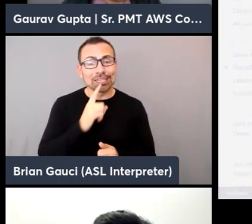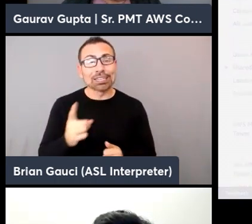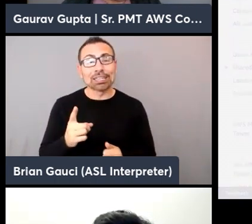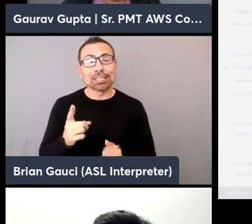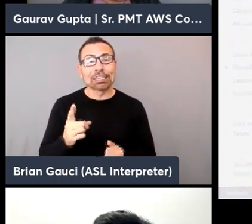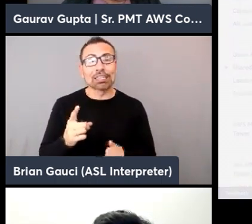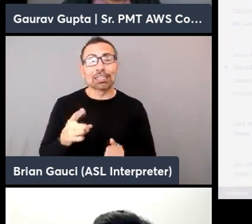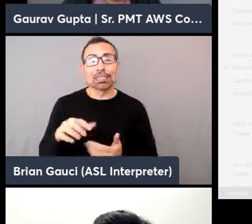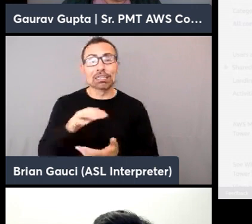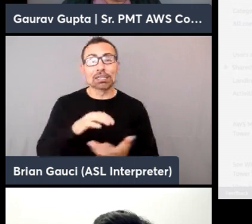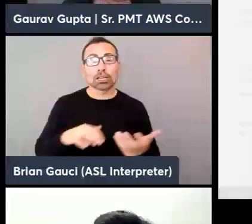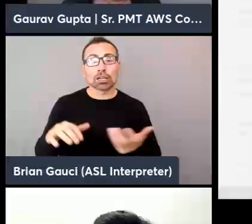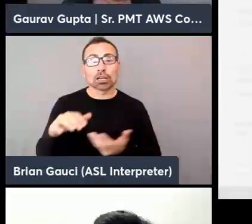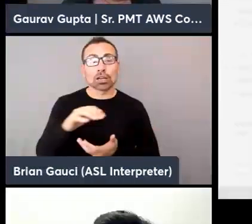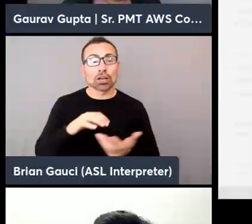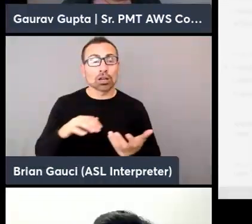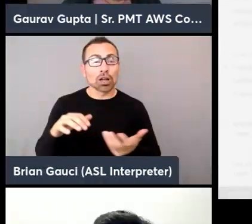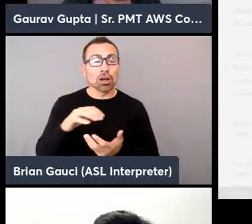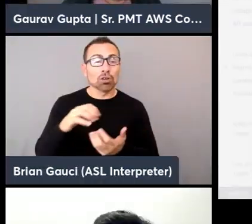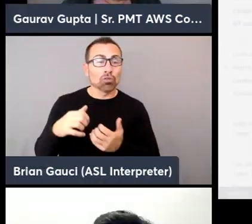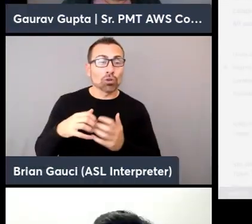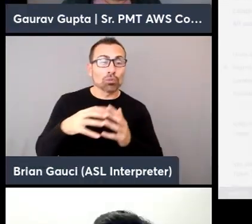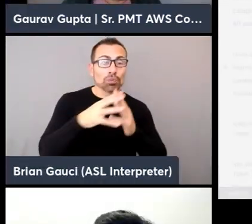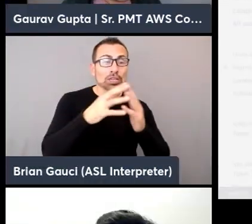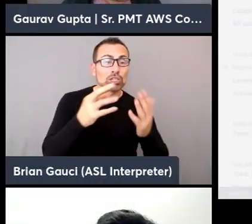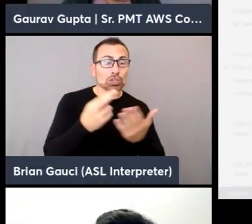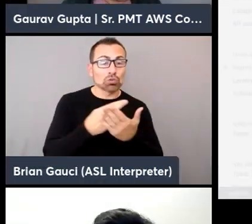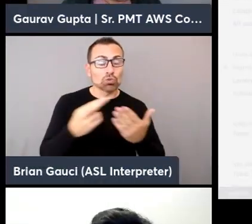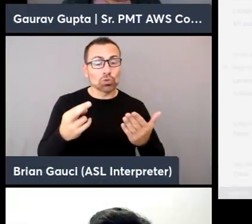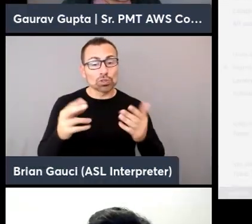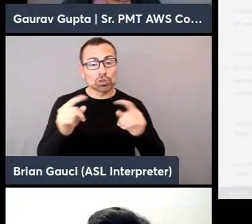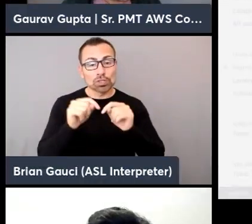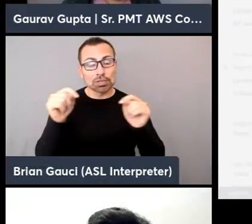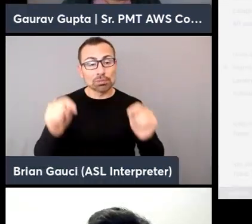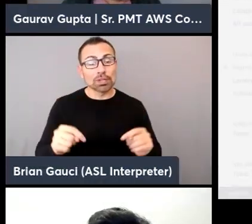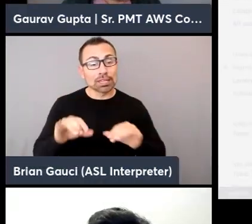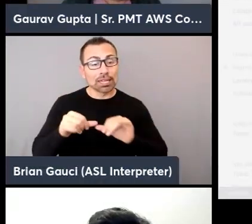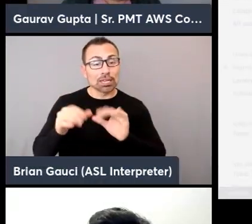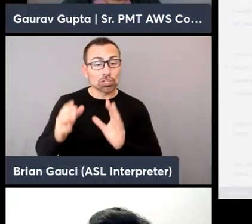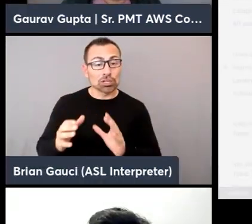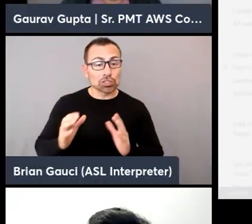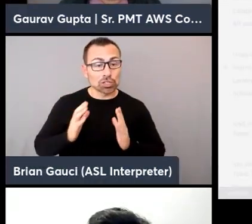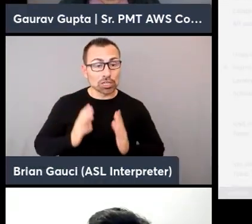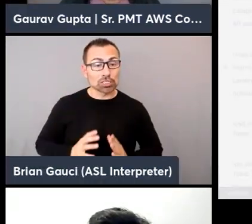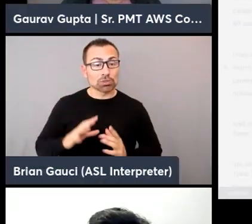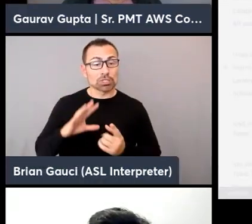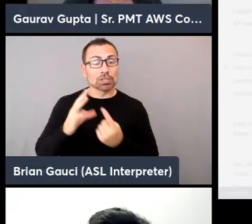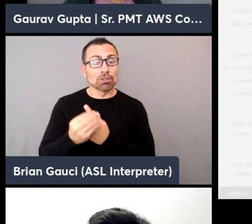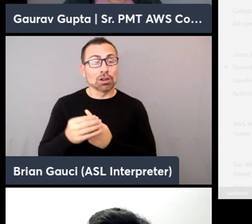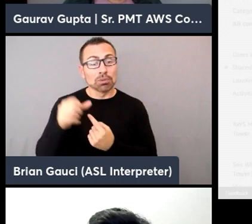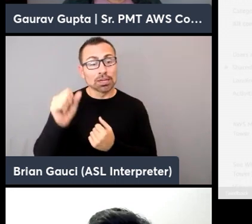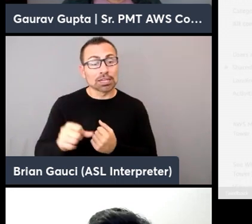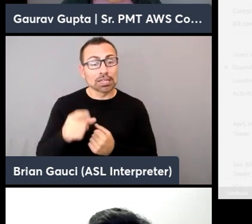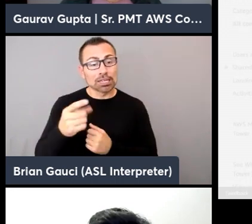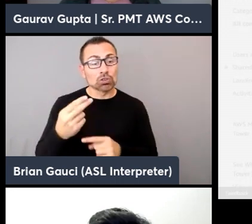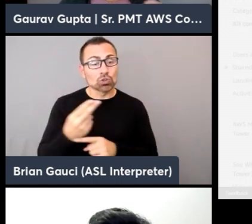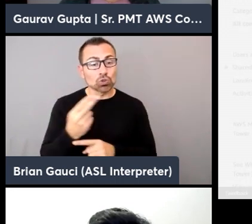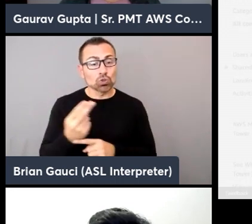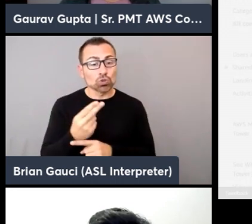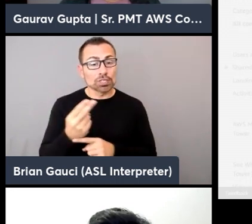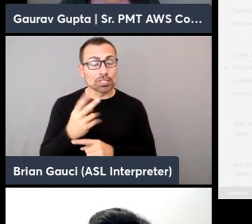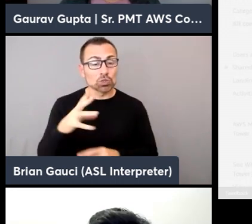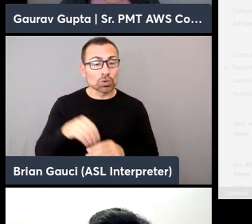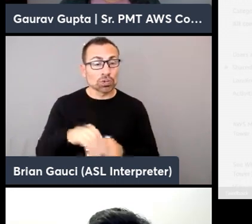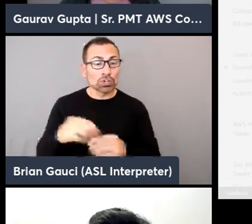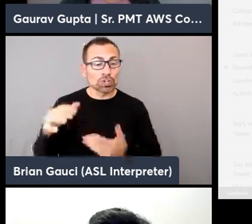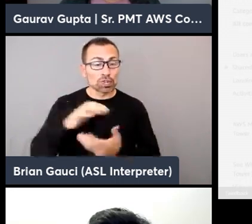template that engineers on customers' environment basically can use, plug this into CloudFormation, and they